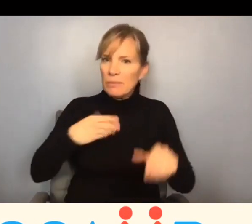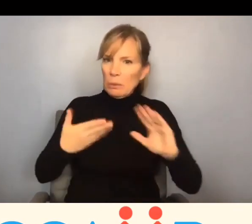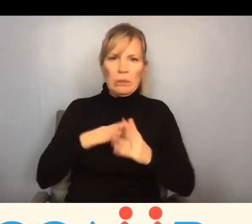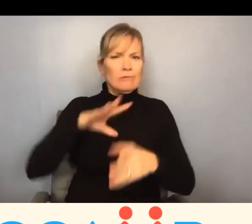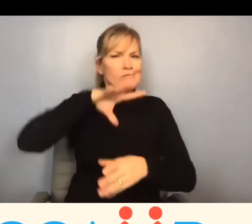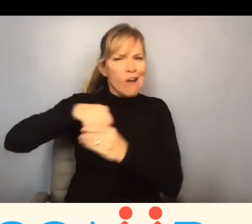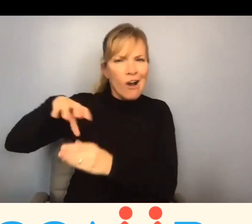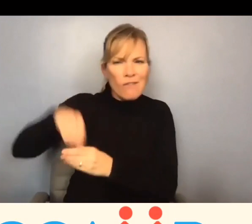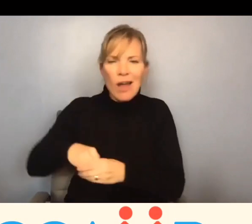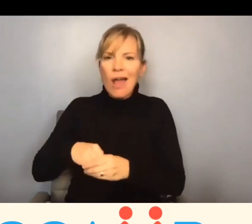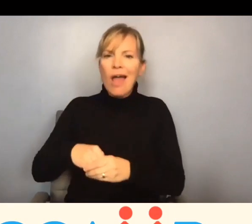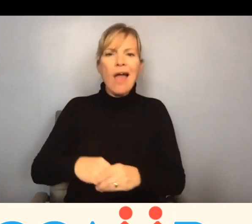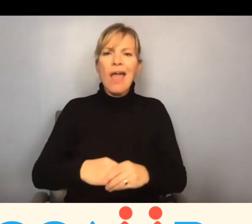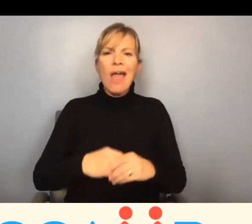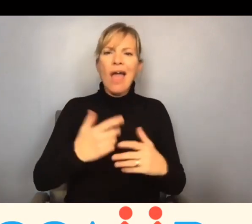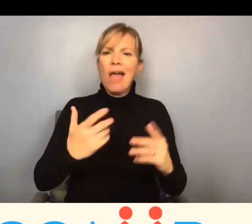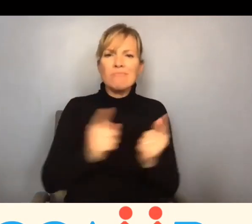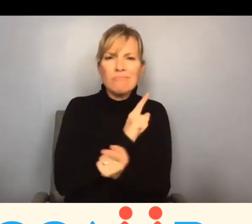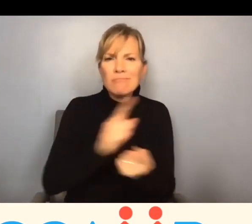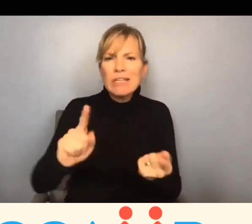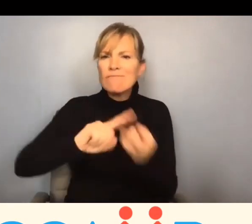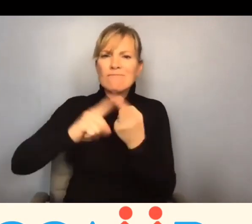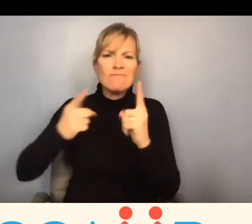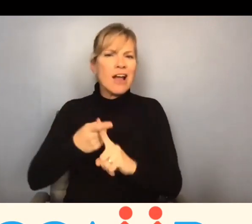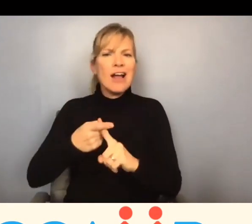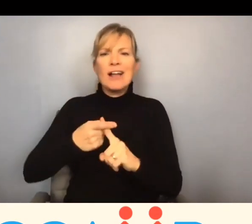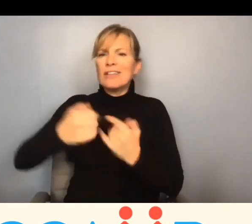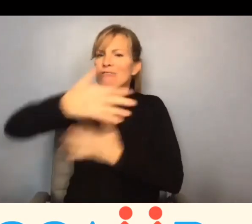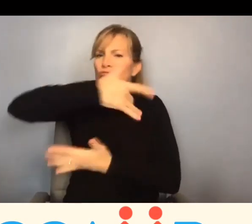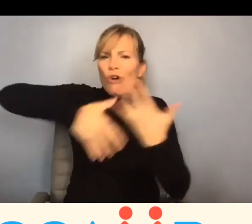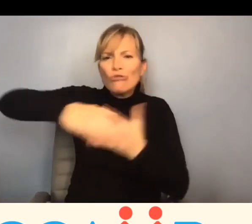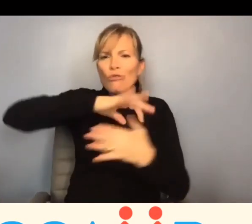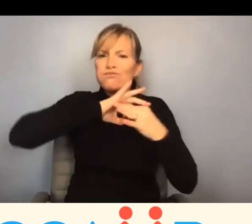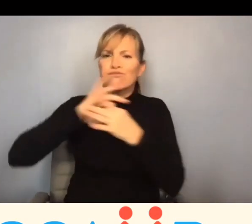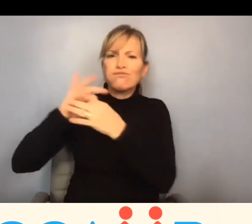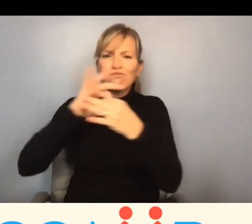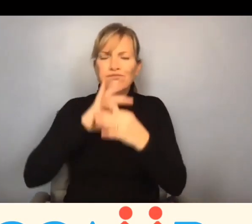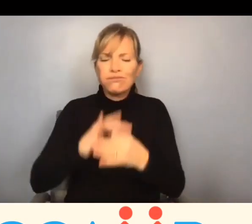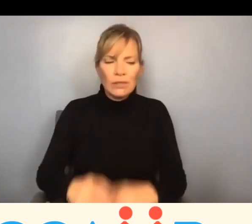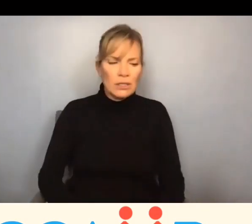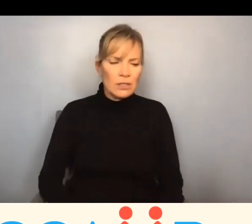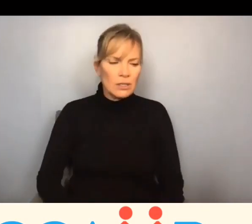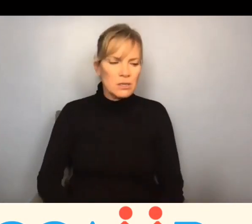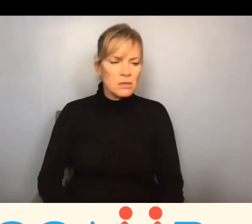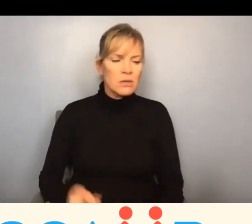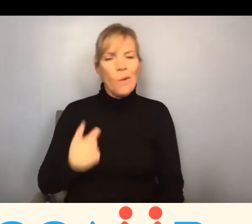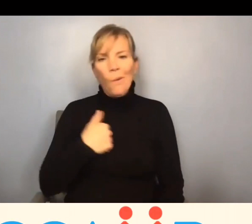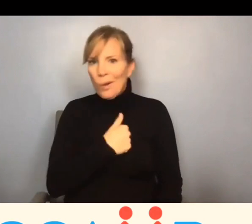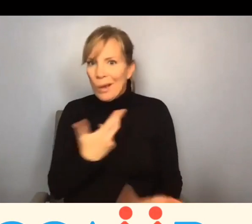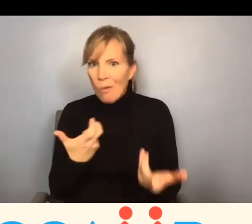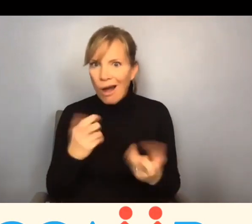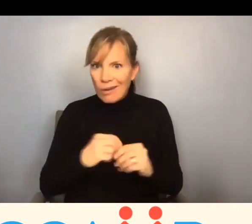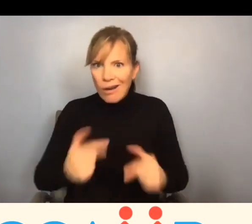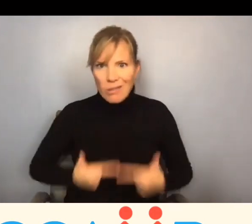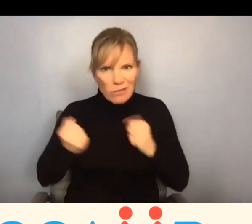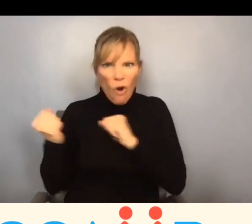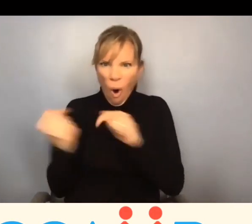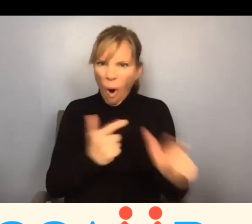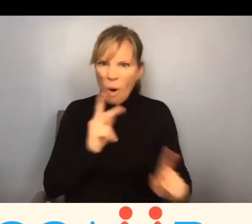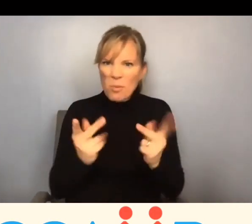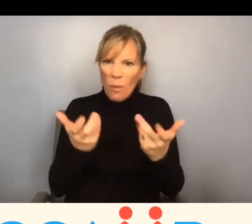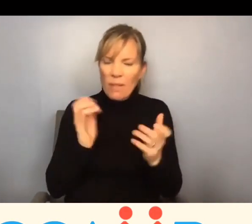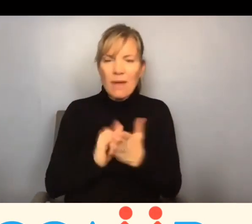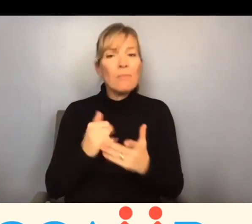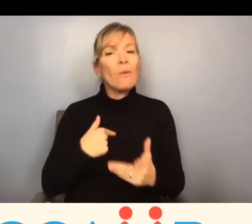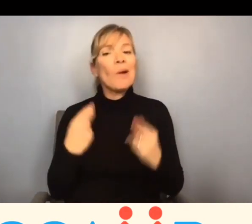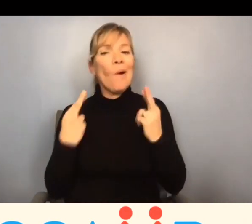and form friendships and social ties. Which we all want in our lives, but we were hoping to